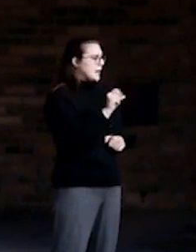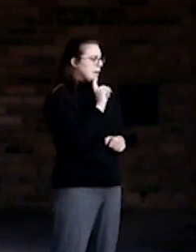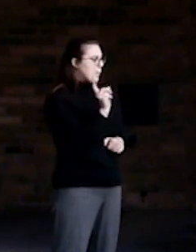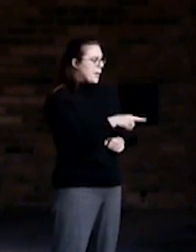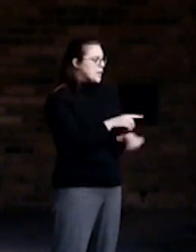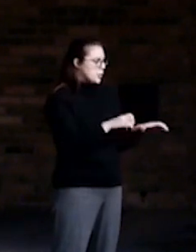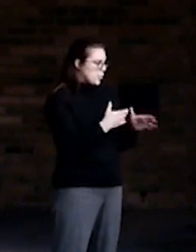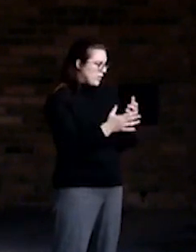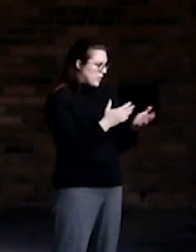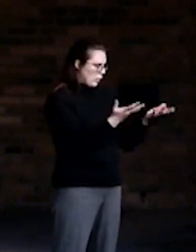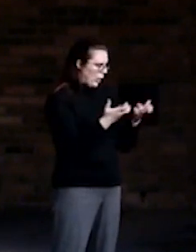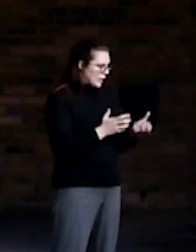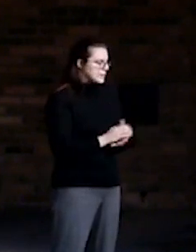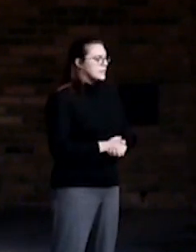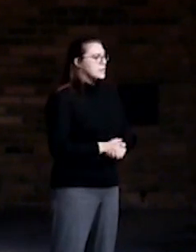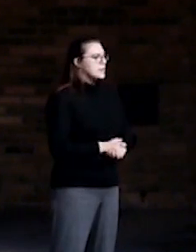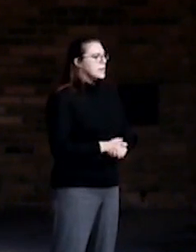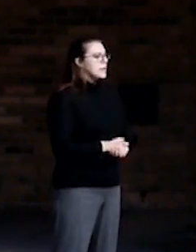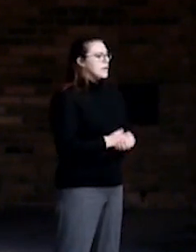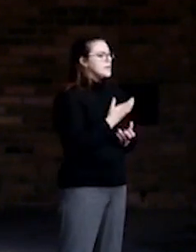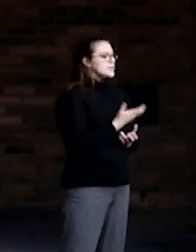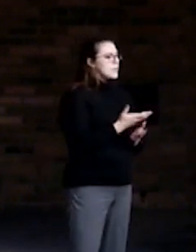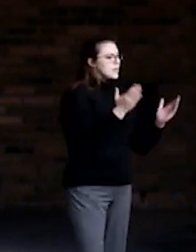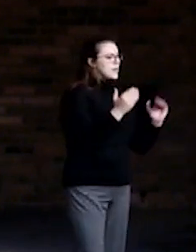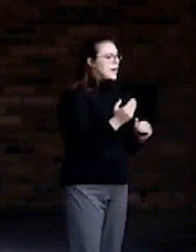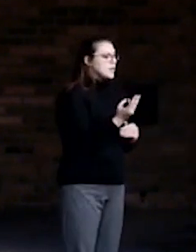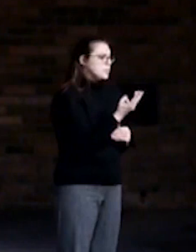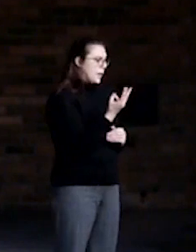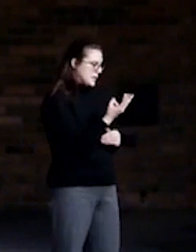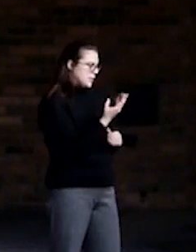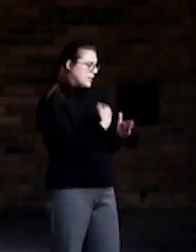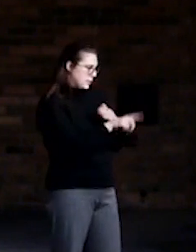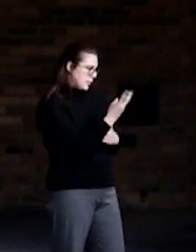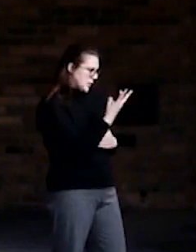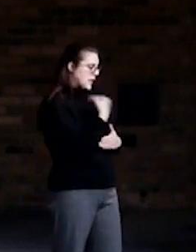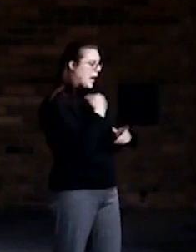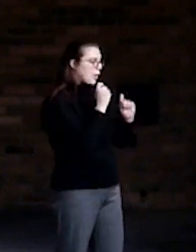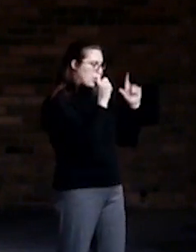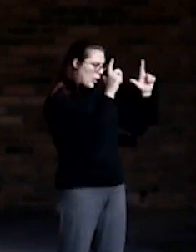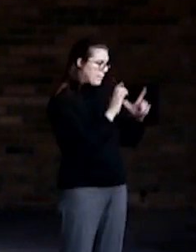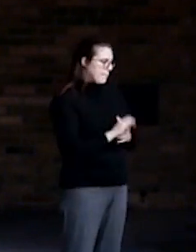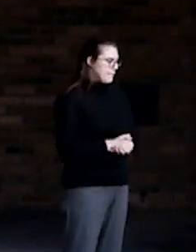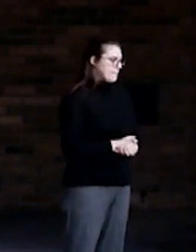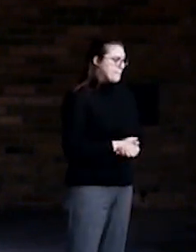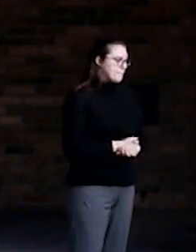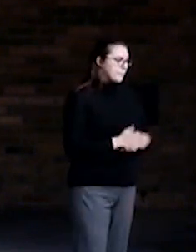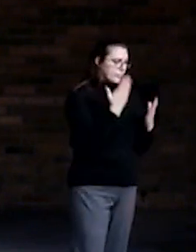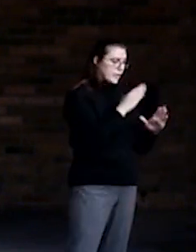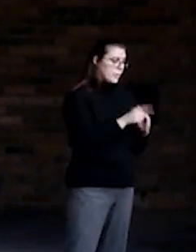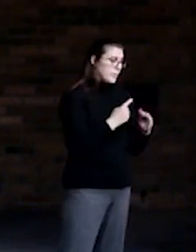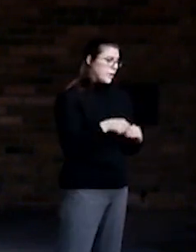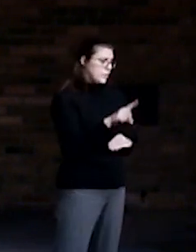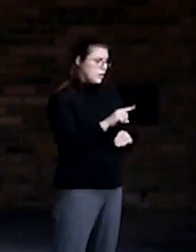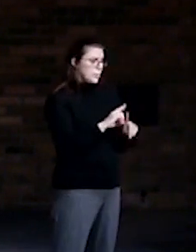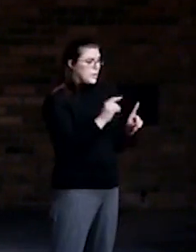what they wanted me to do. On that next Wednesday, I woke up. I don't know about you. You've been in a